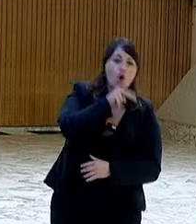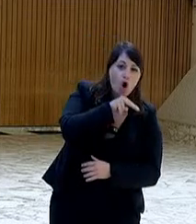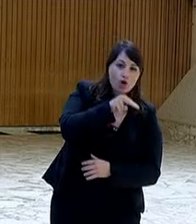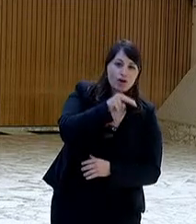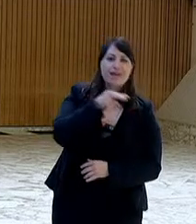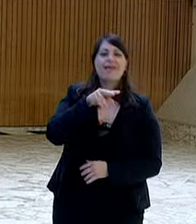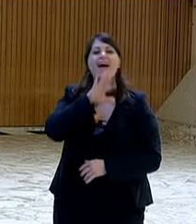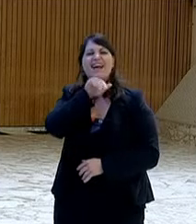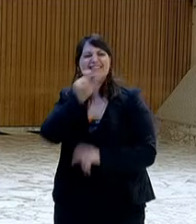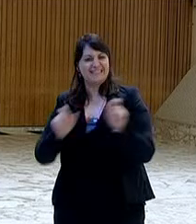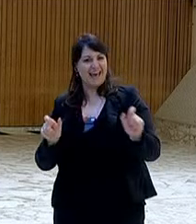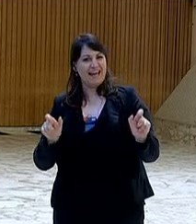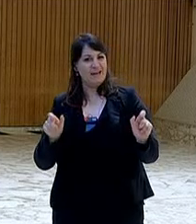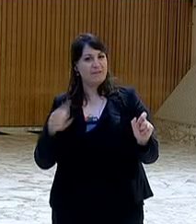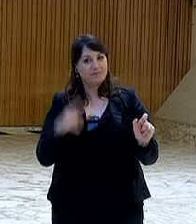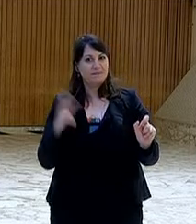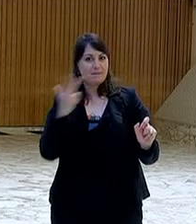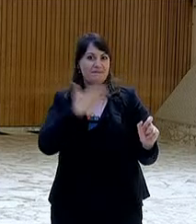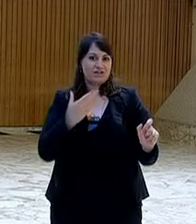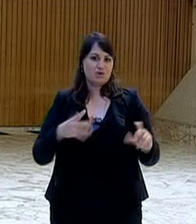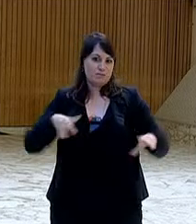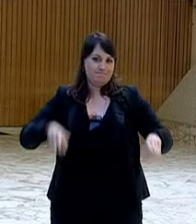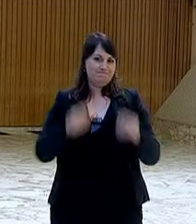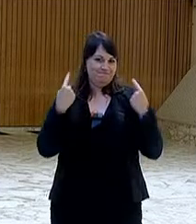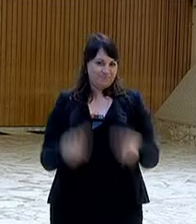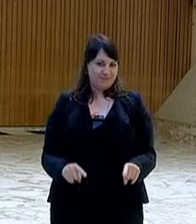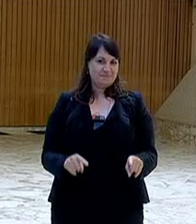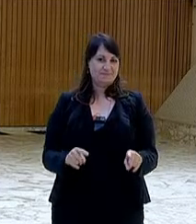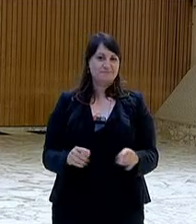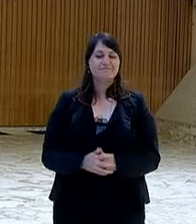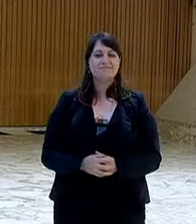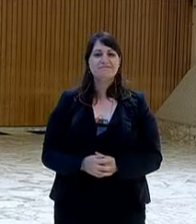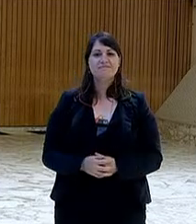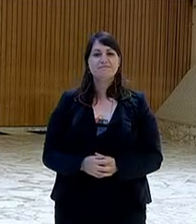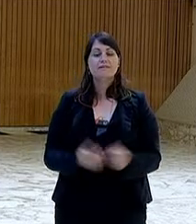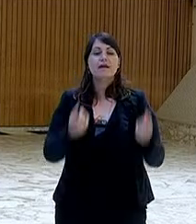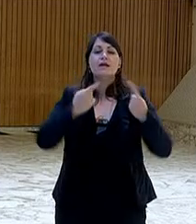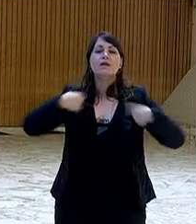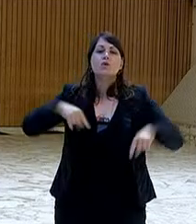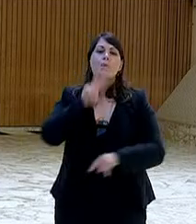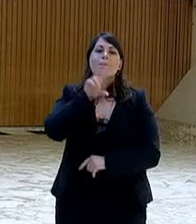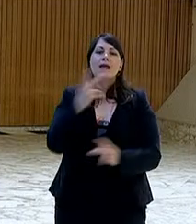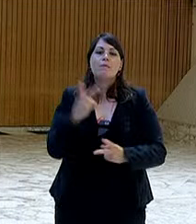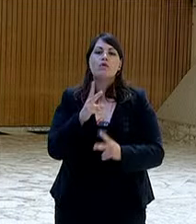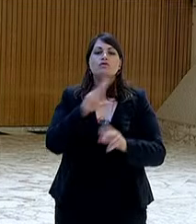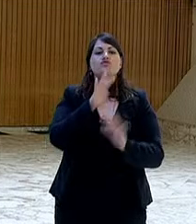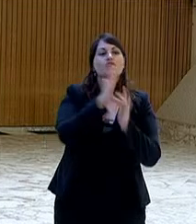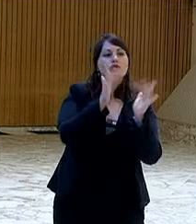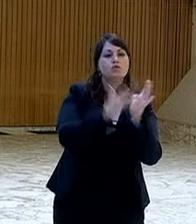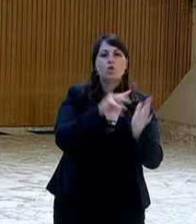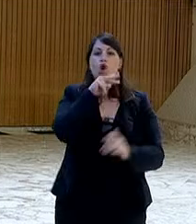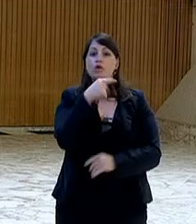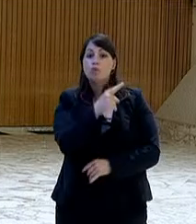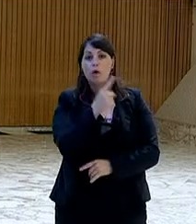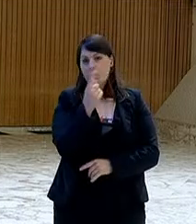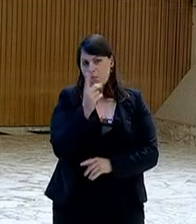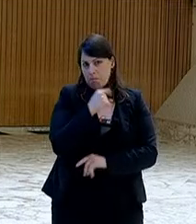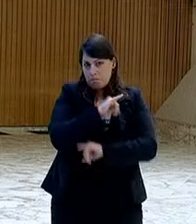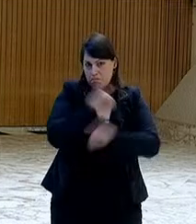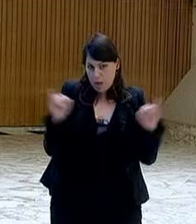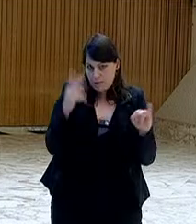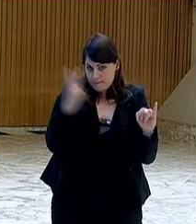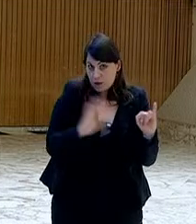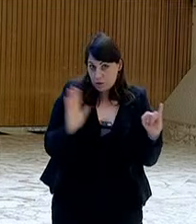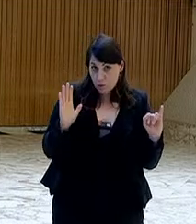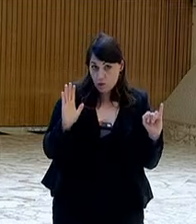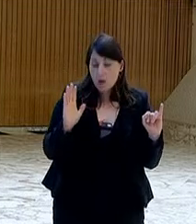We don't talk about Jesus having grandparents, do we? But Jesus had grandparents,